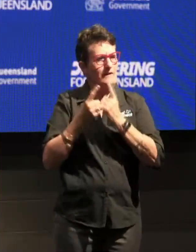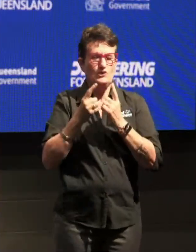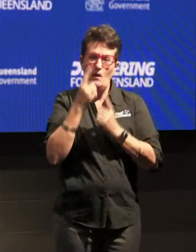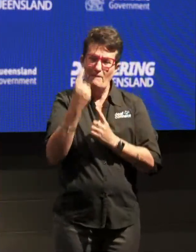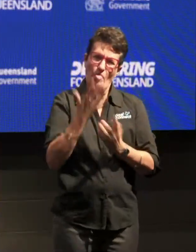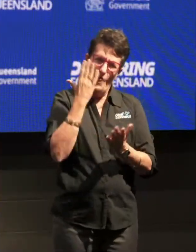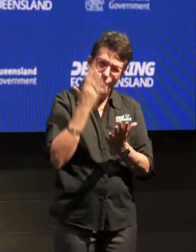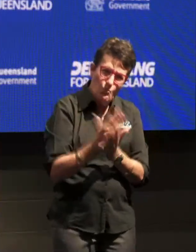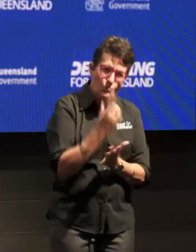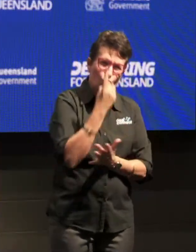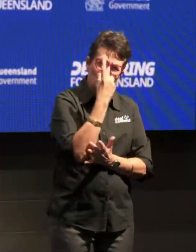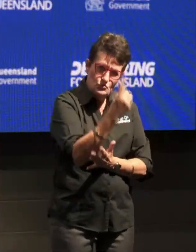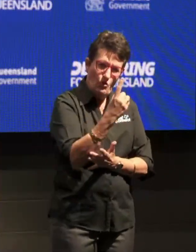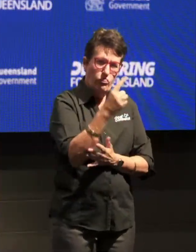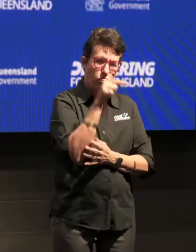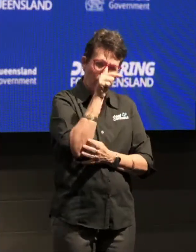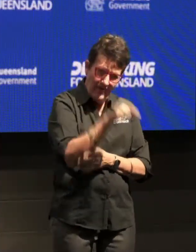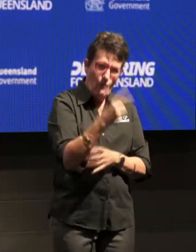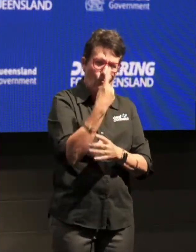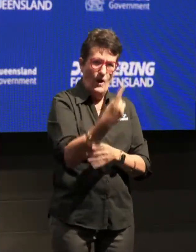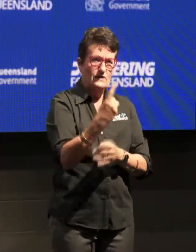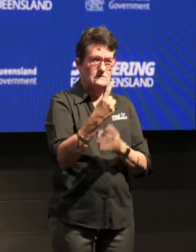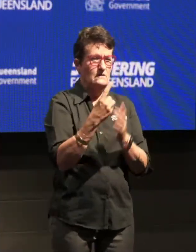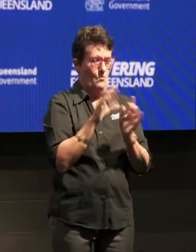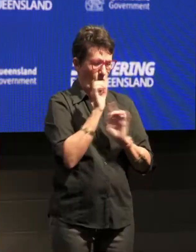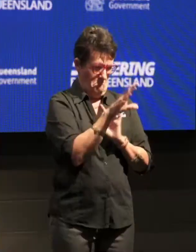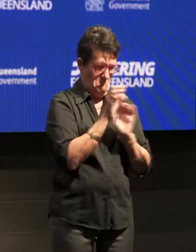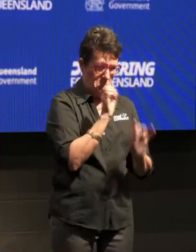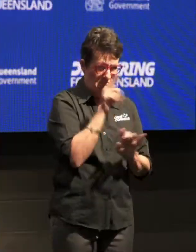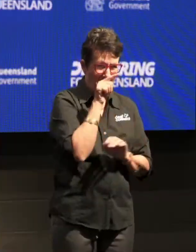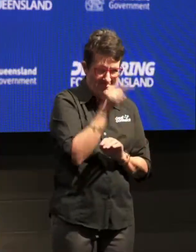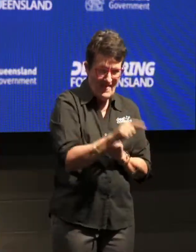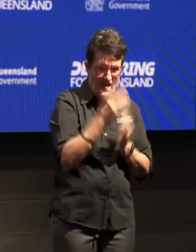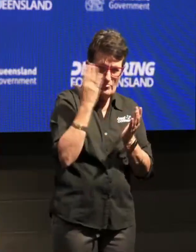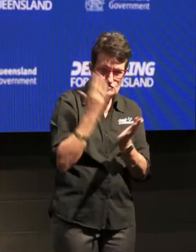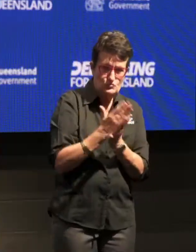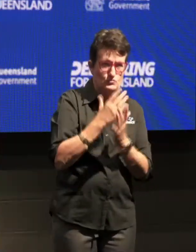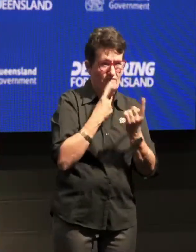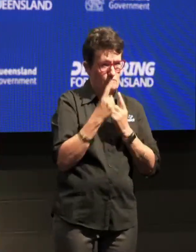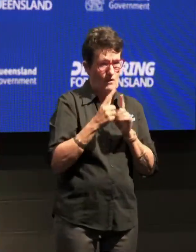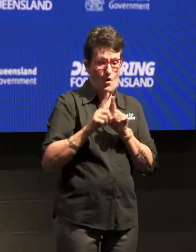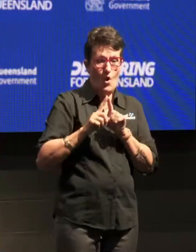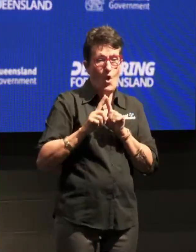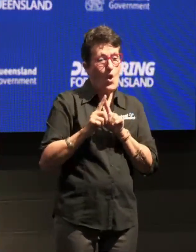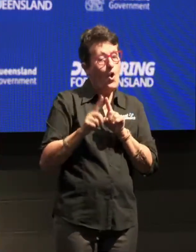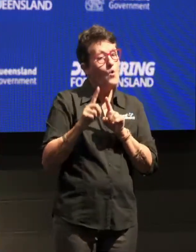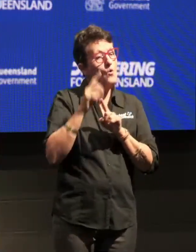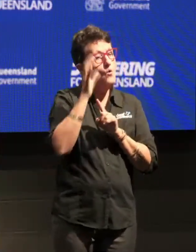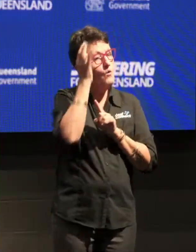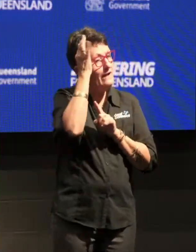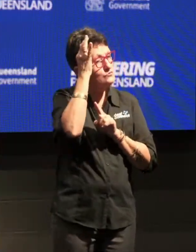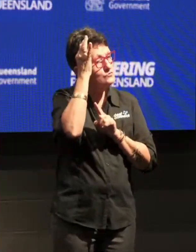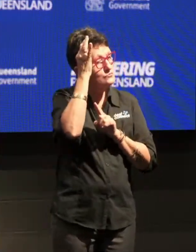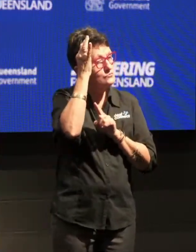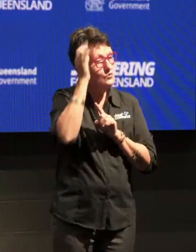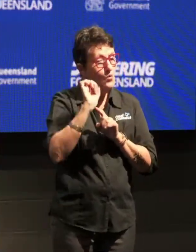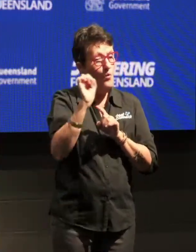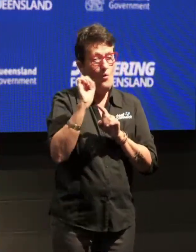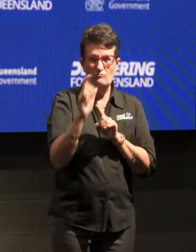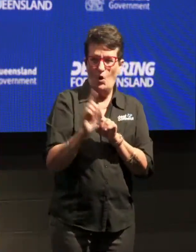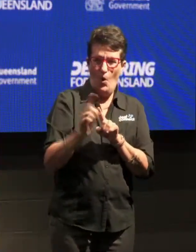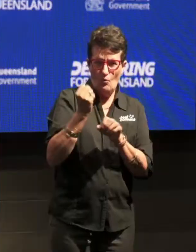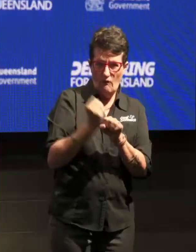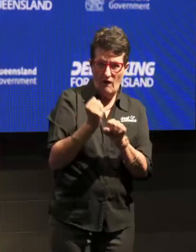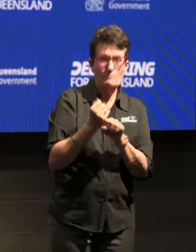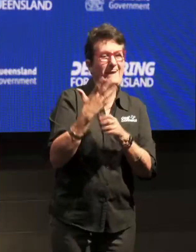want Queenslanders to know that when we get information, we will put it on that website. And there's also the local councils, your local government, will also